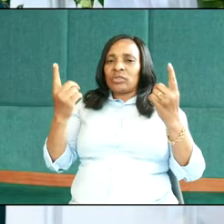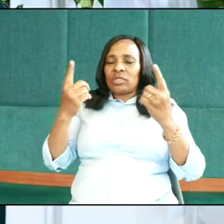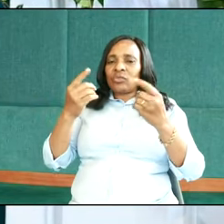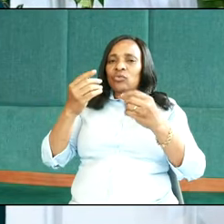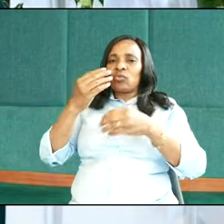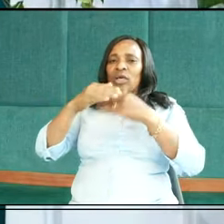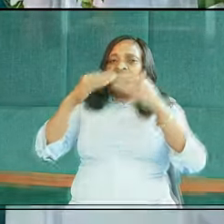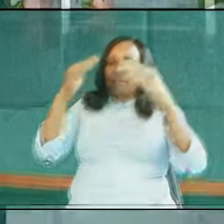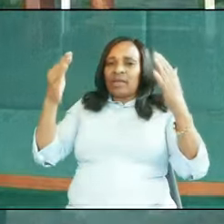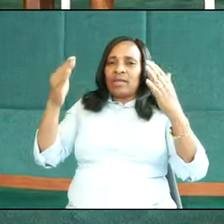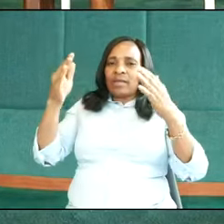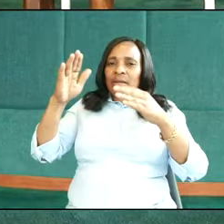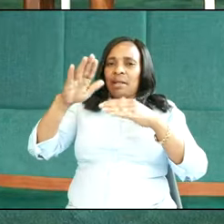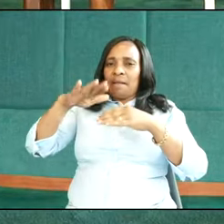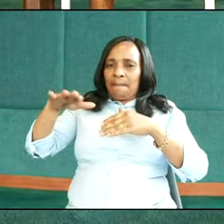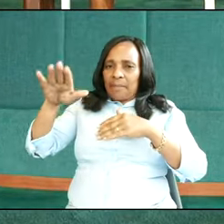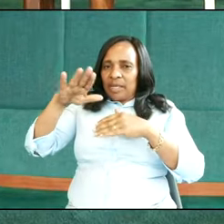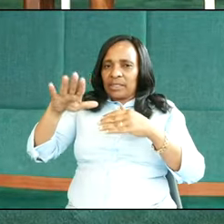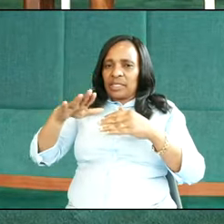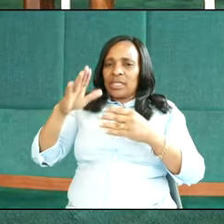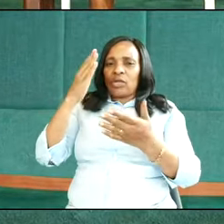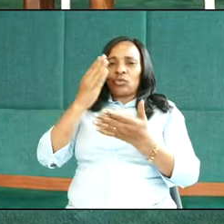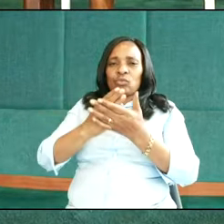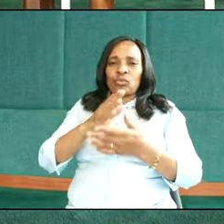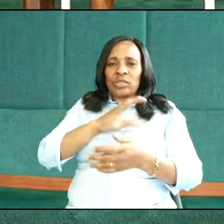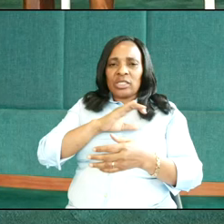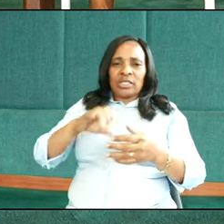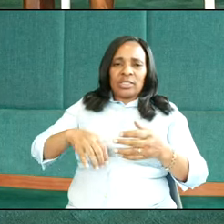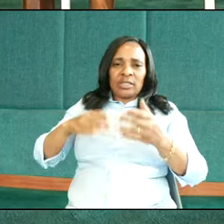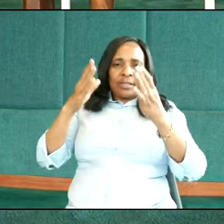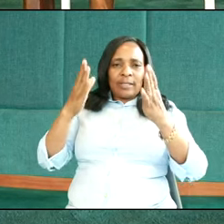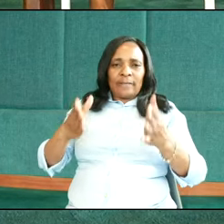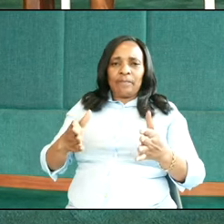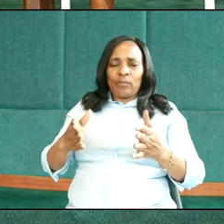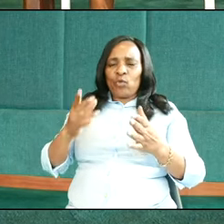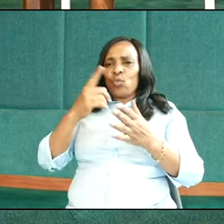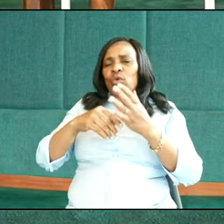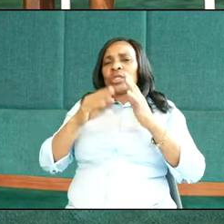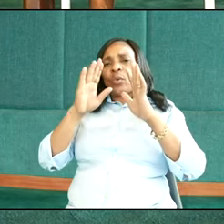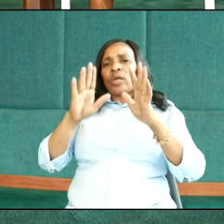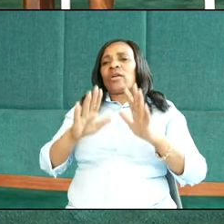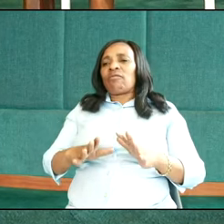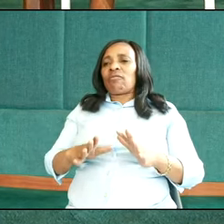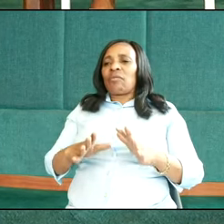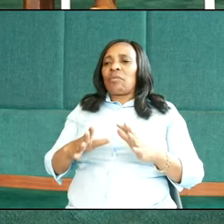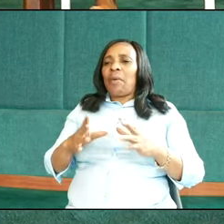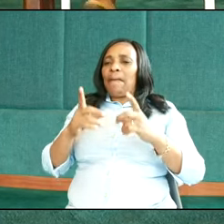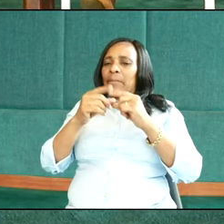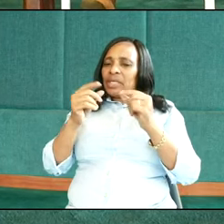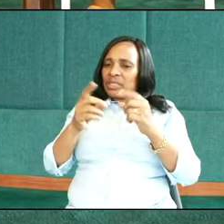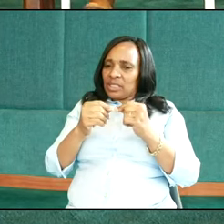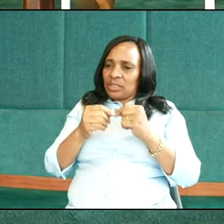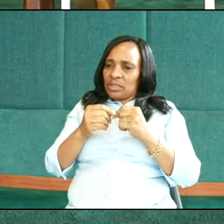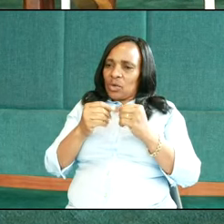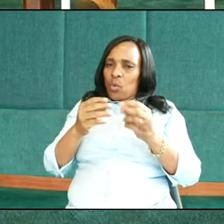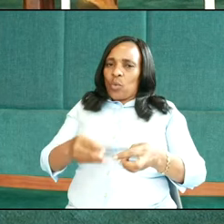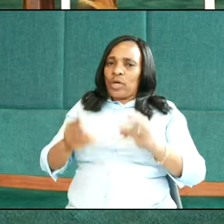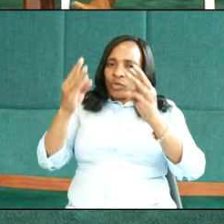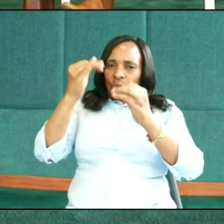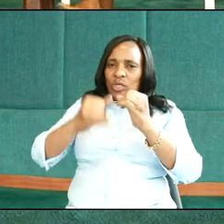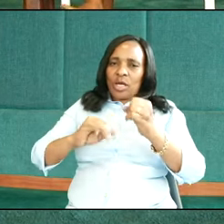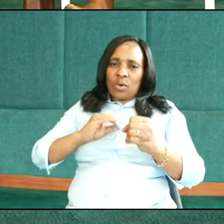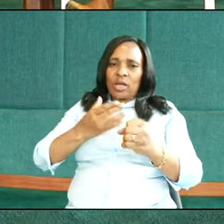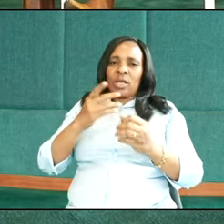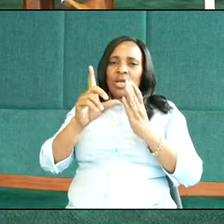Father. Mm-hmm. The true Christian, the true Christian. What a wonderful message and a wonderful way to end our lesson, you